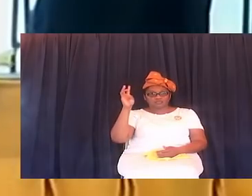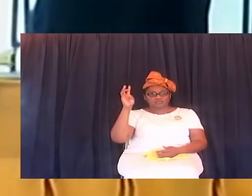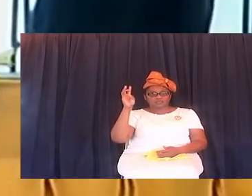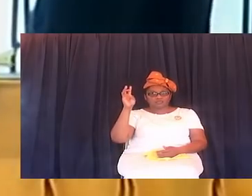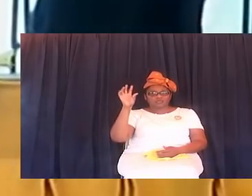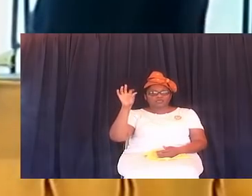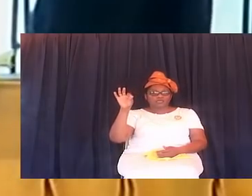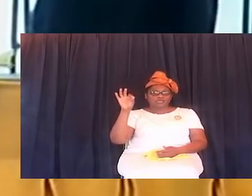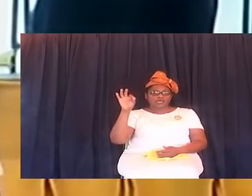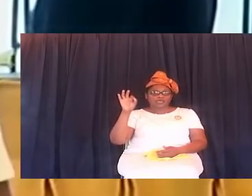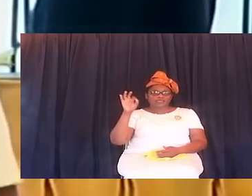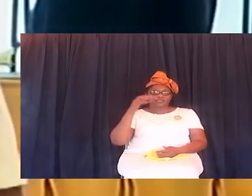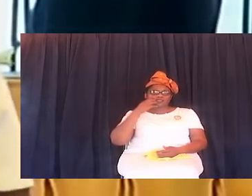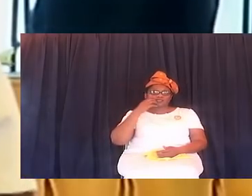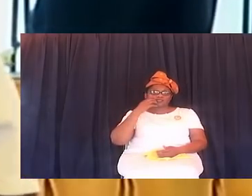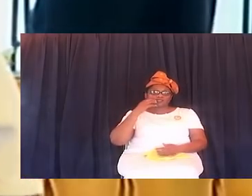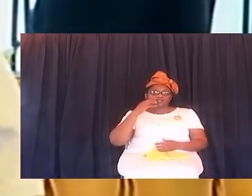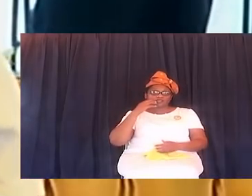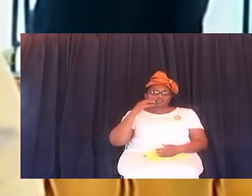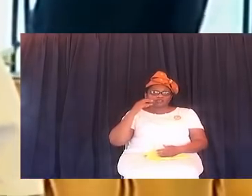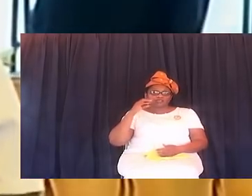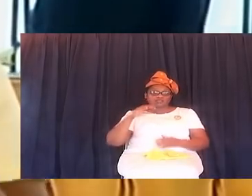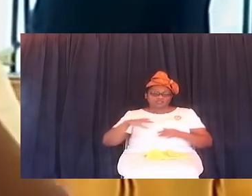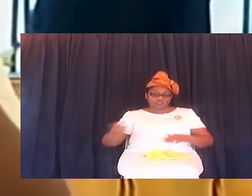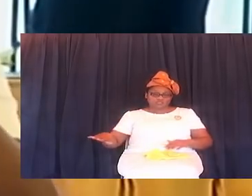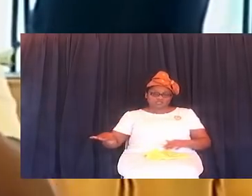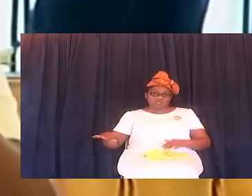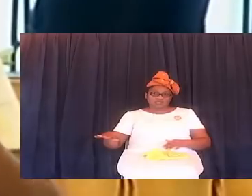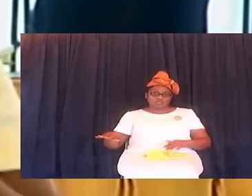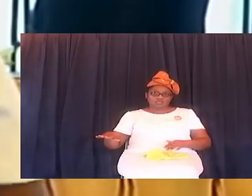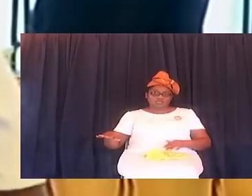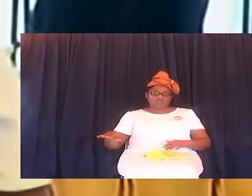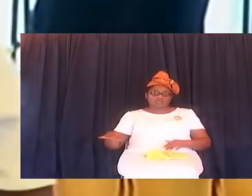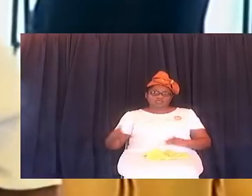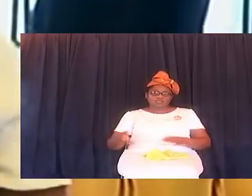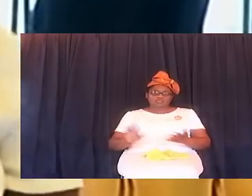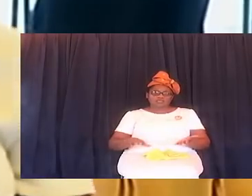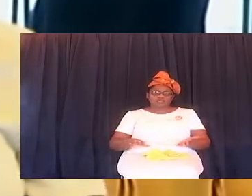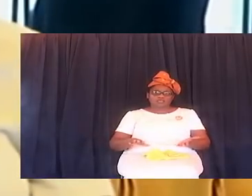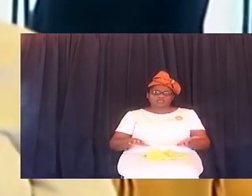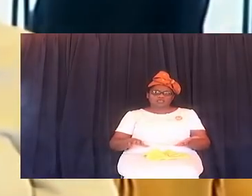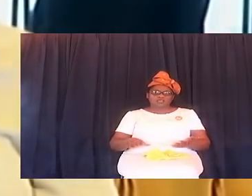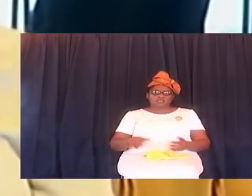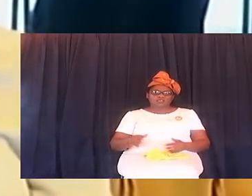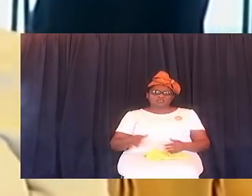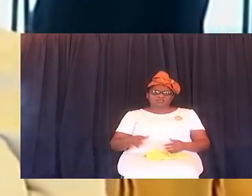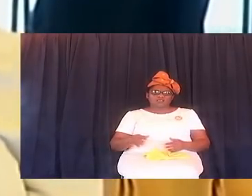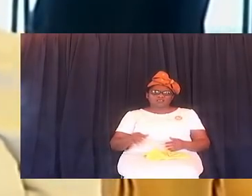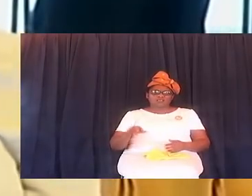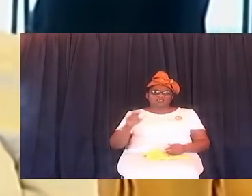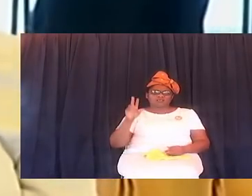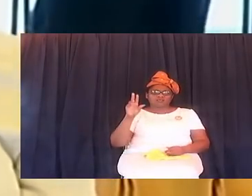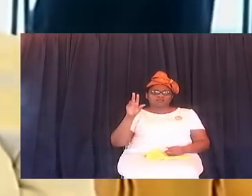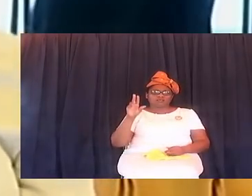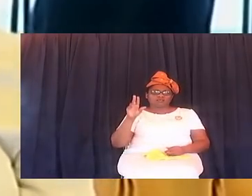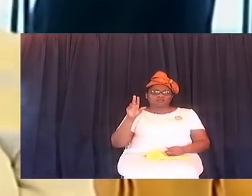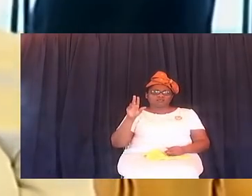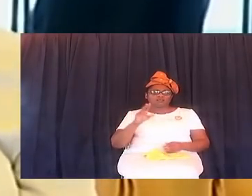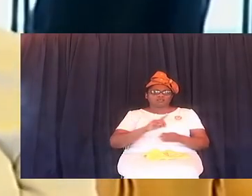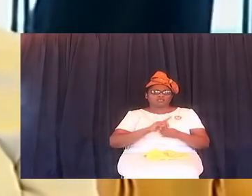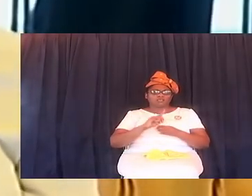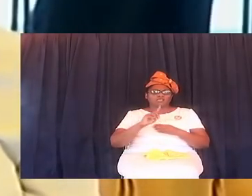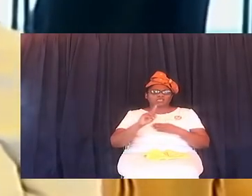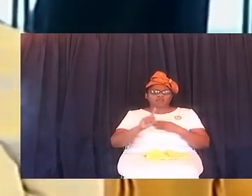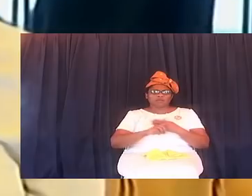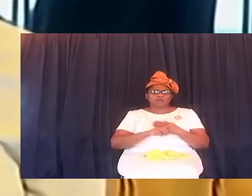9 children, and she passed away on December 15, 2020, at the age of